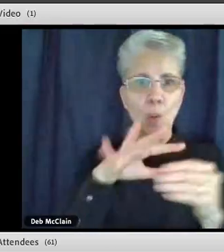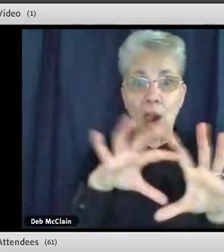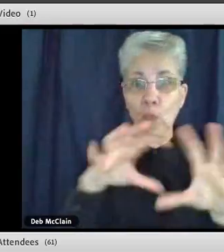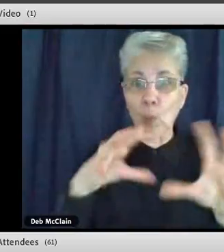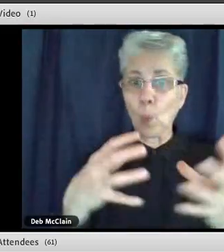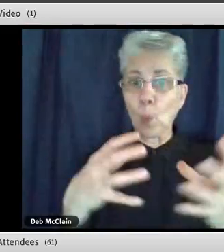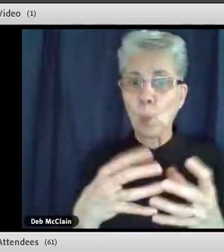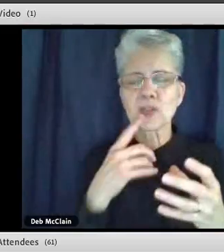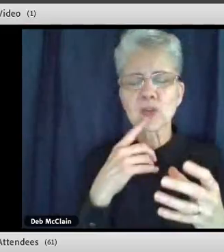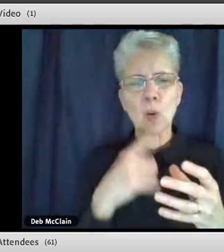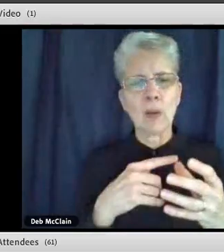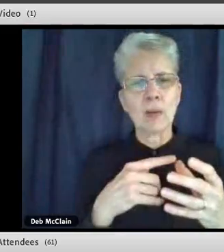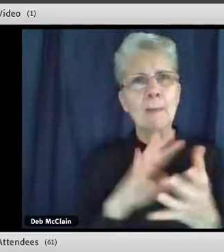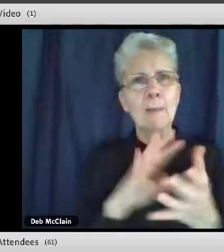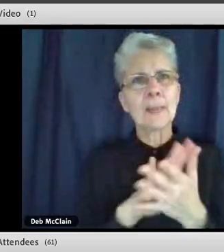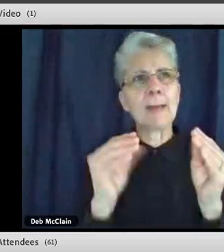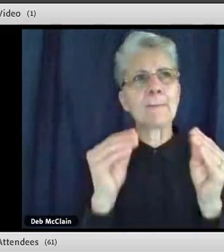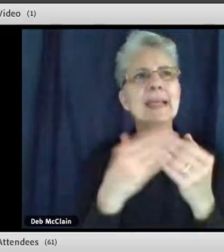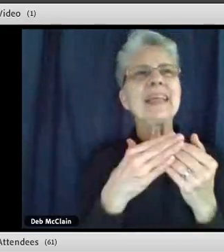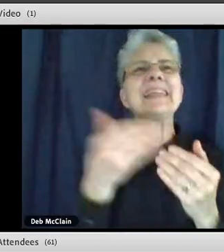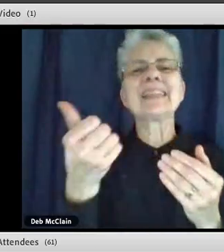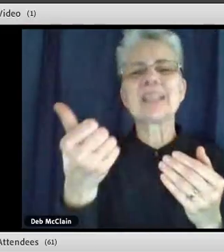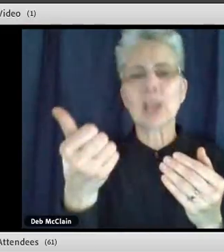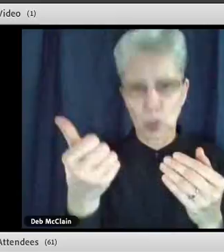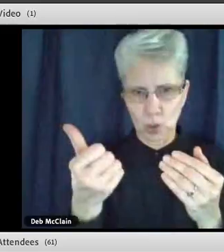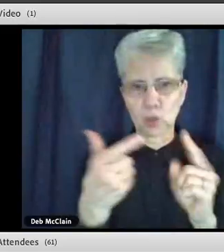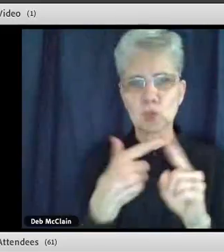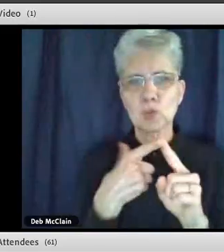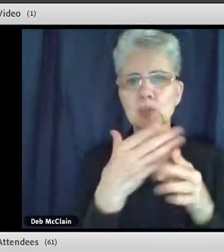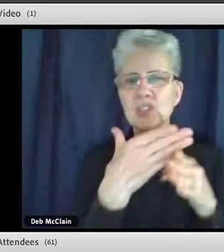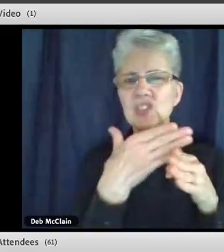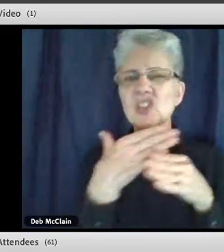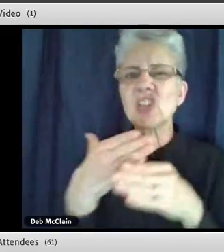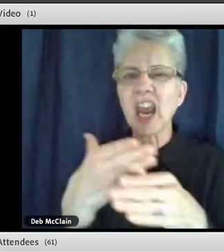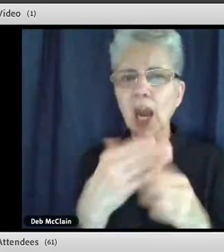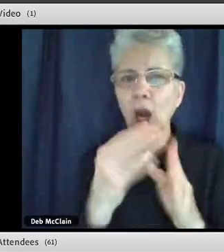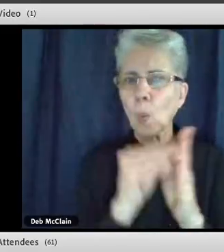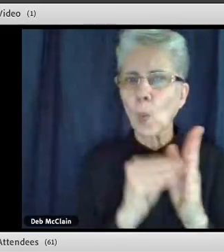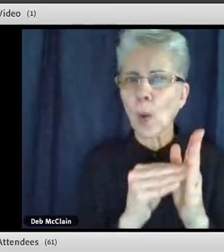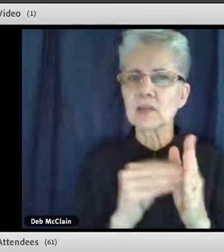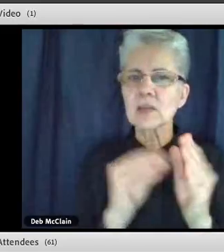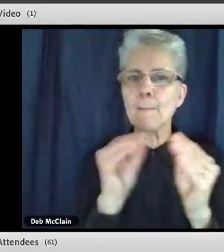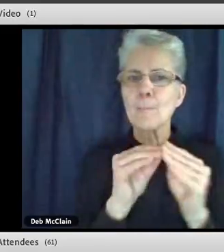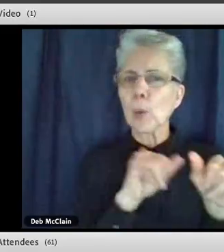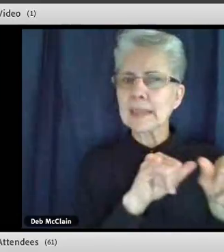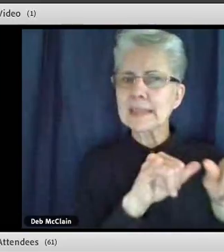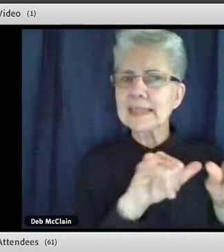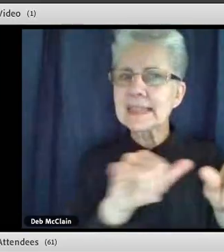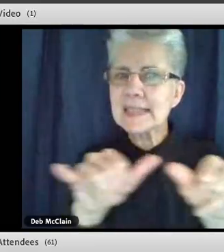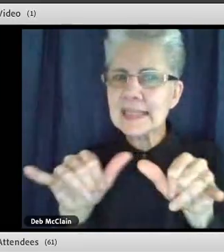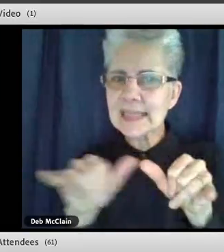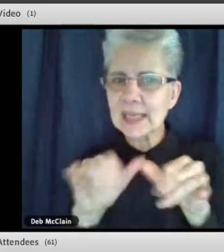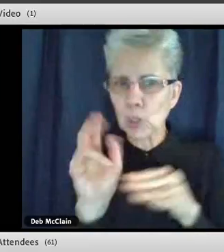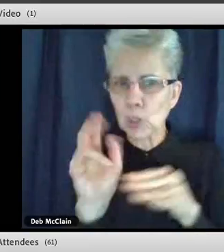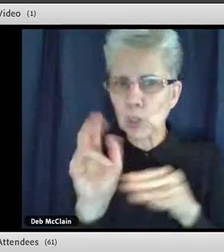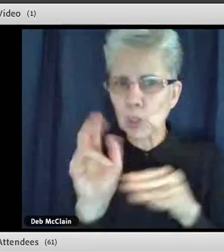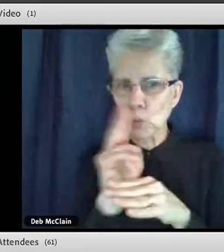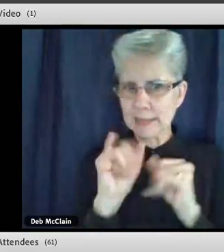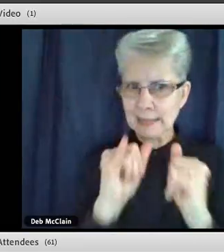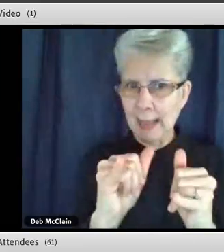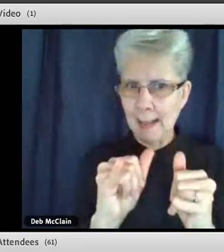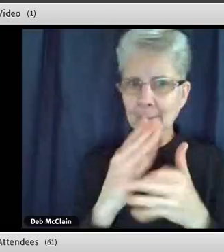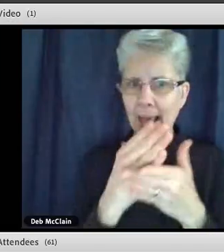much easier to share records because they're much more consistent using these specific elements,